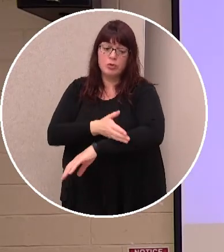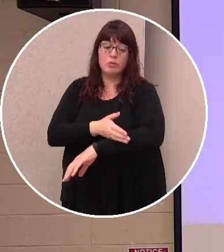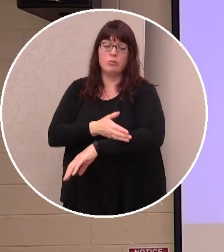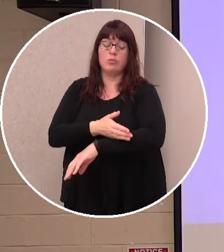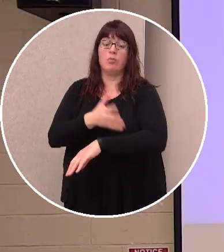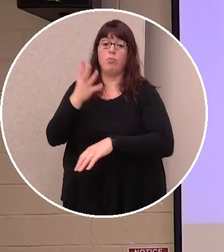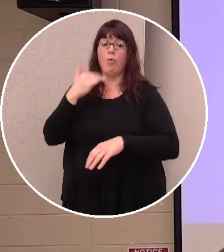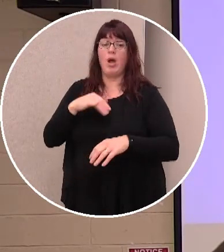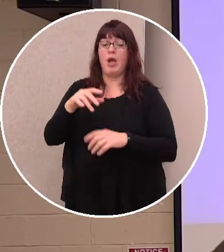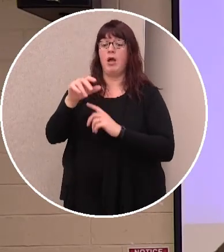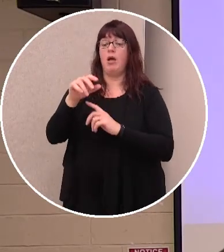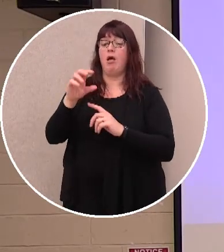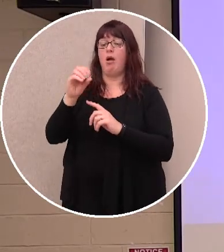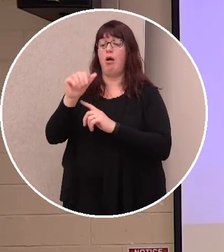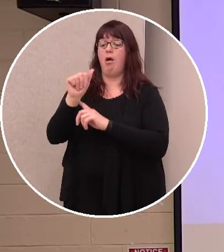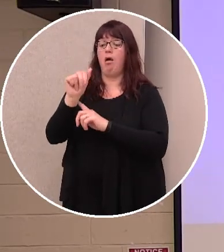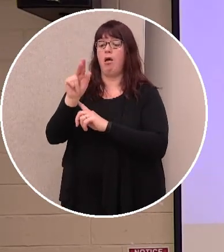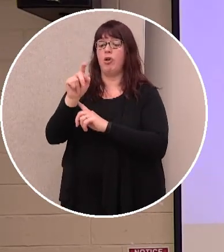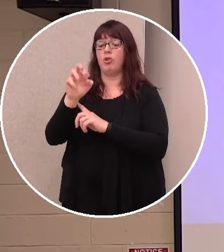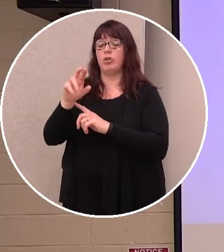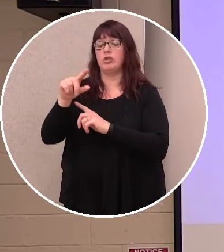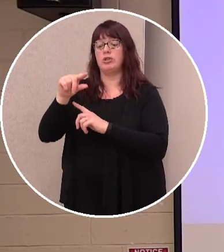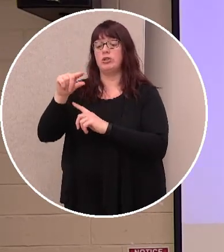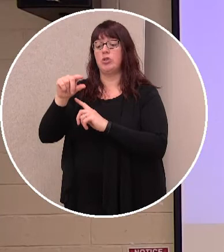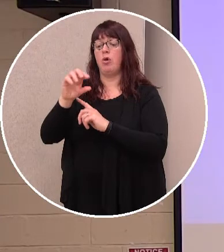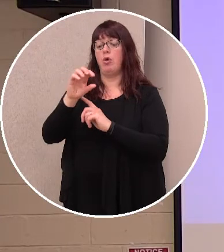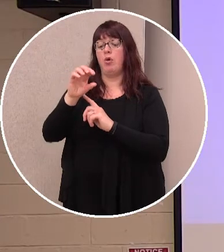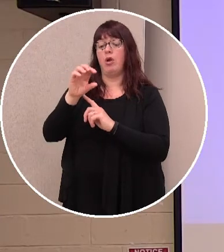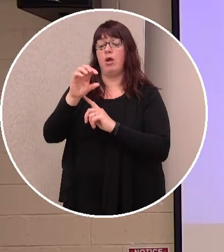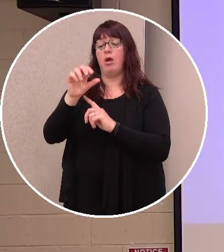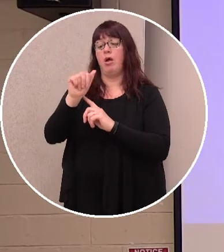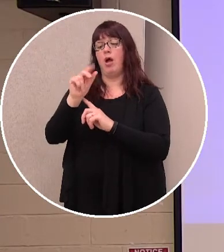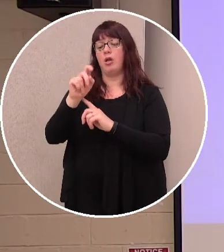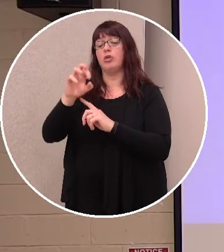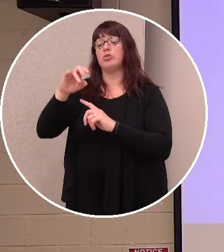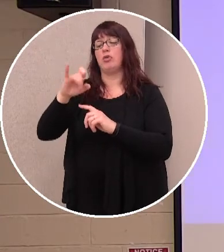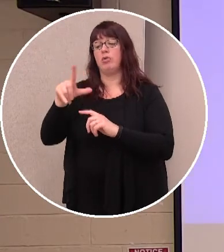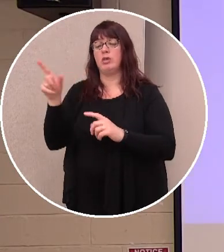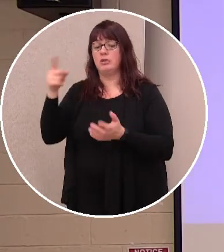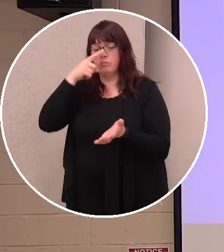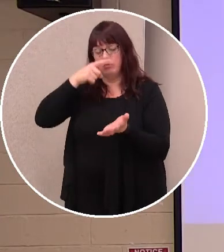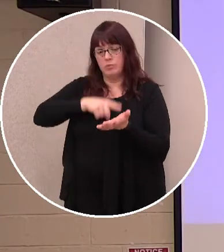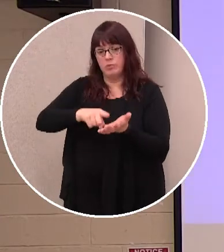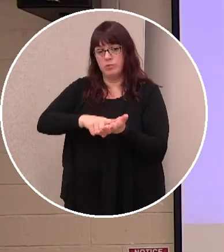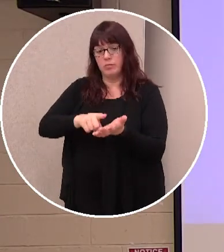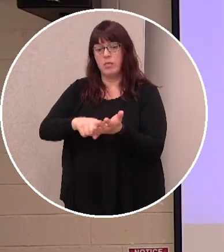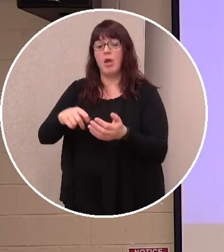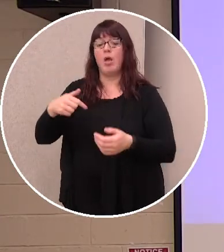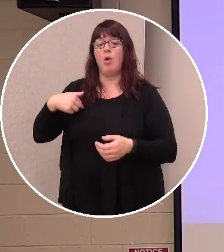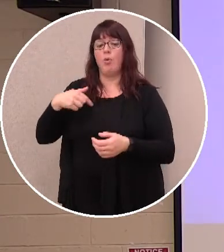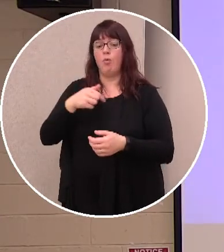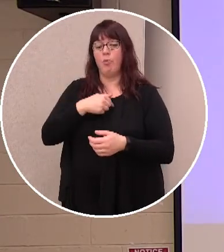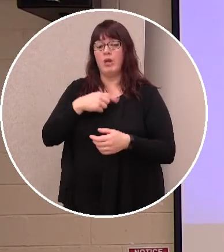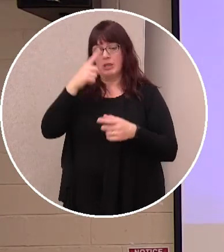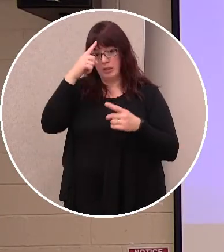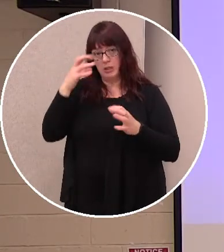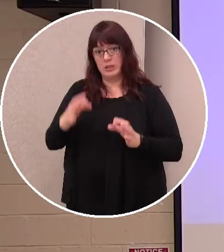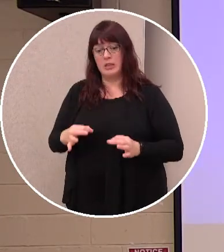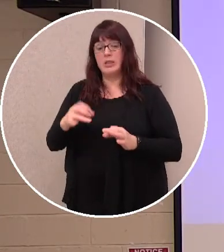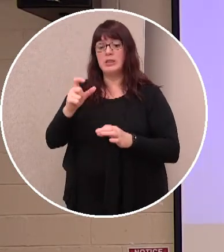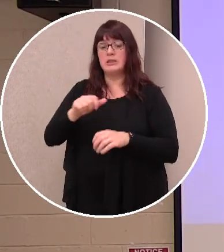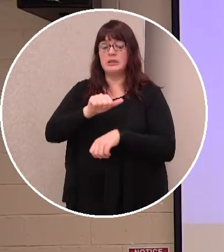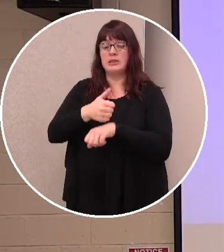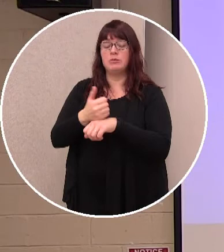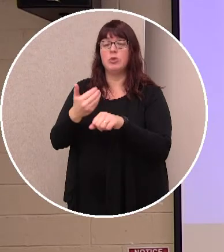meet the Auditor General's requirements. And the board prior to this has already prioritized and made the decision that we were going to go with Kayenta.